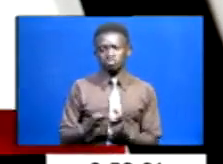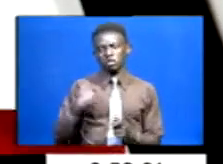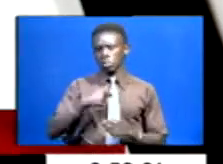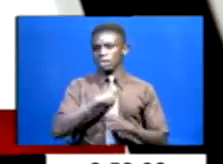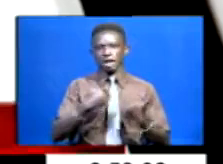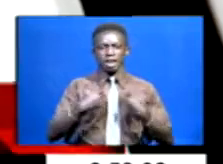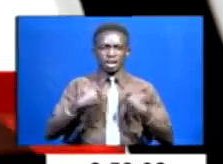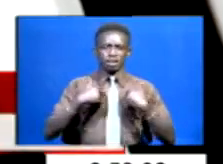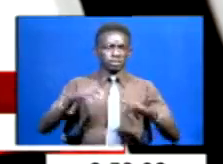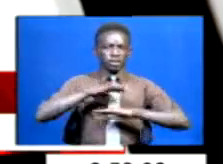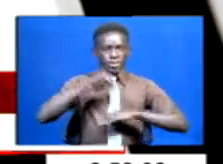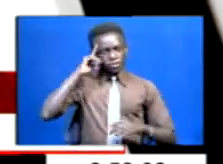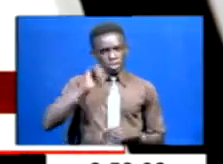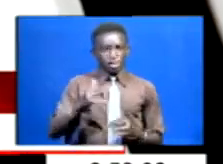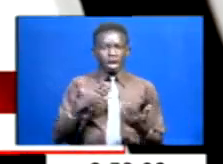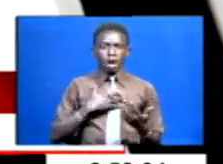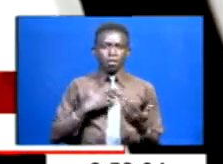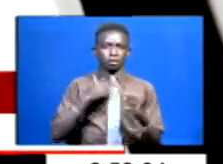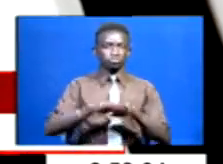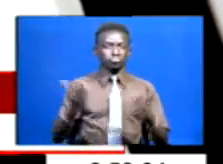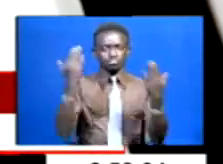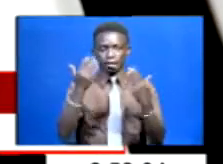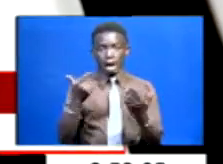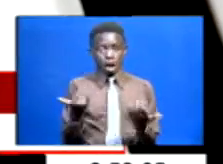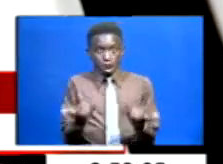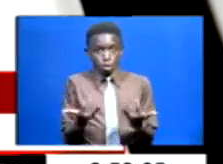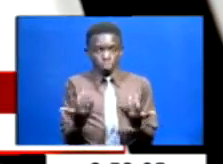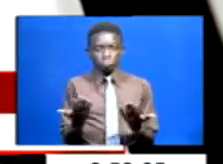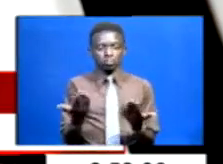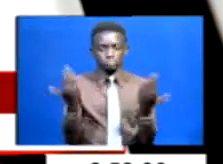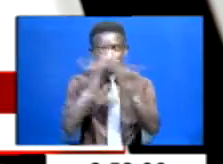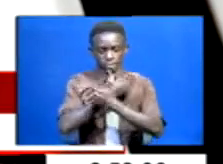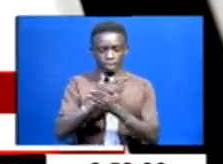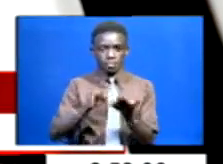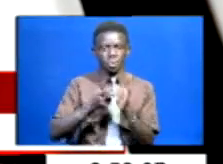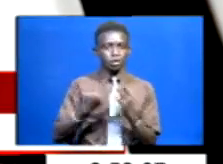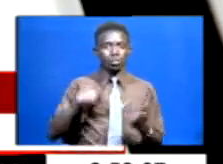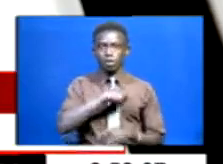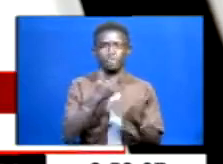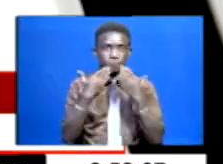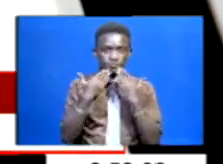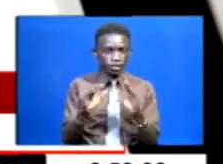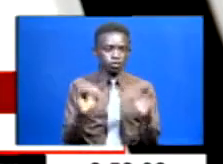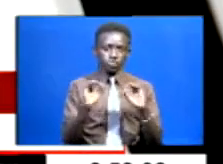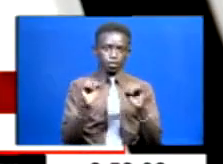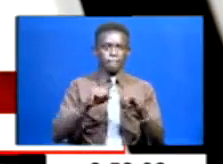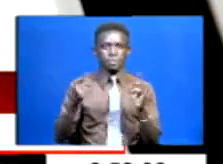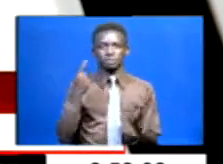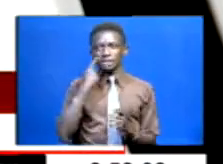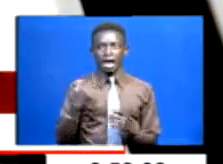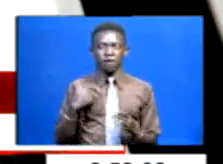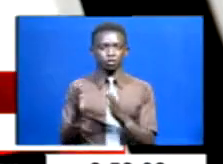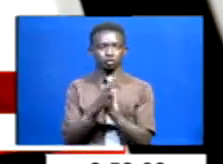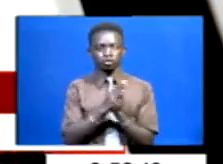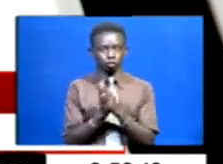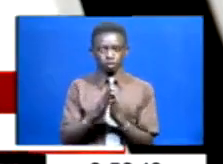tonight are concerned. And just to remind you that we are not done and dusted. Our Crime and Justice premieres tonight.